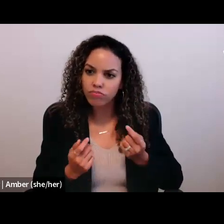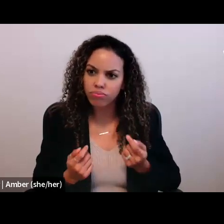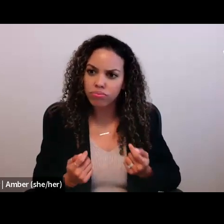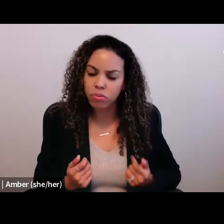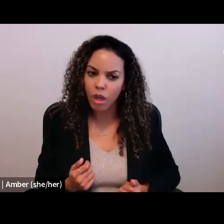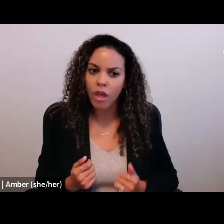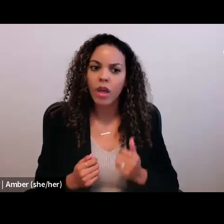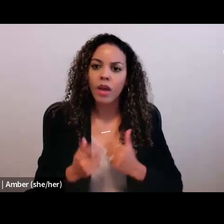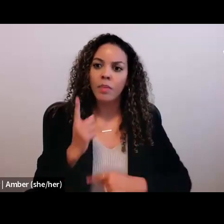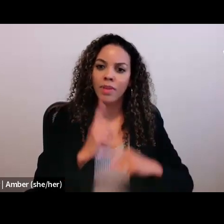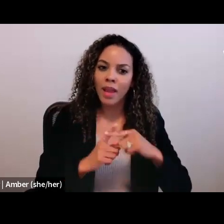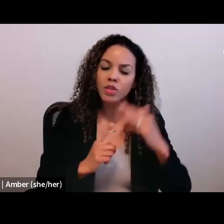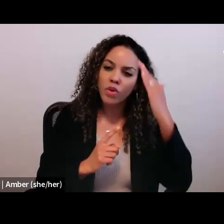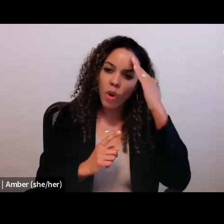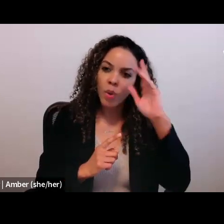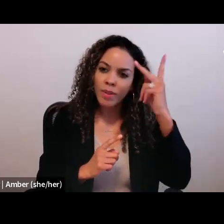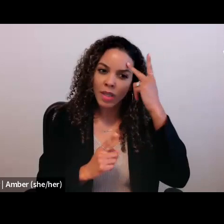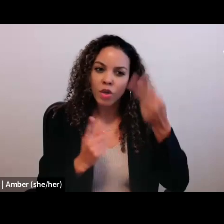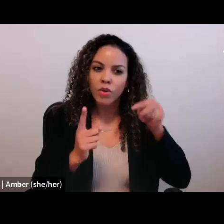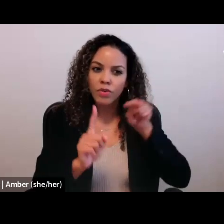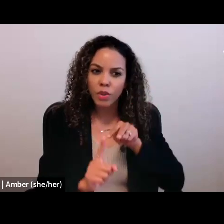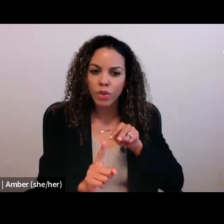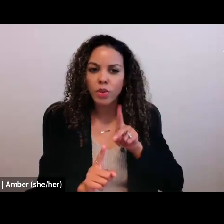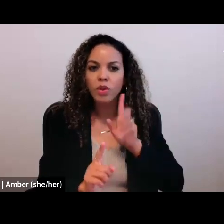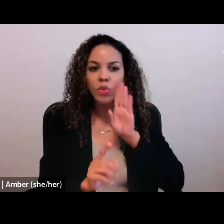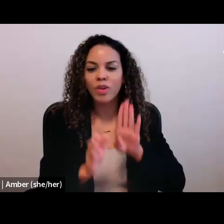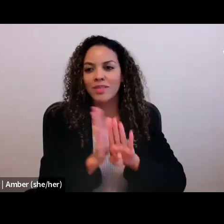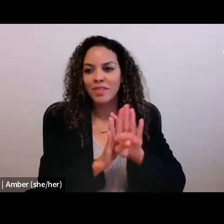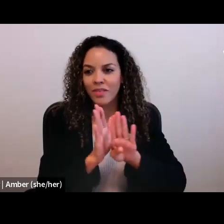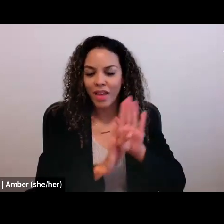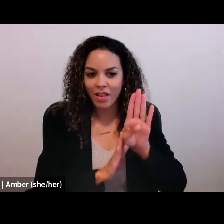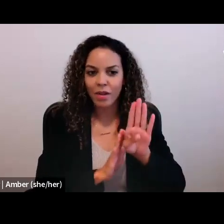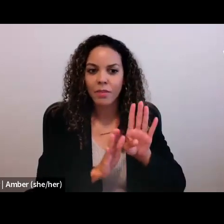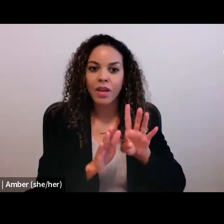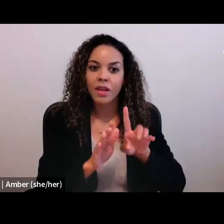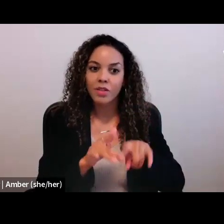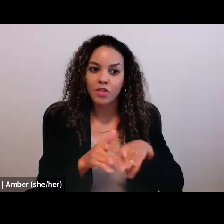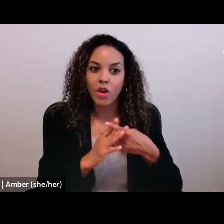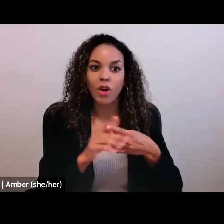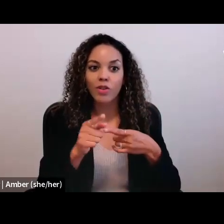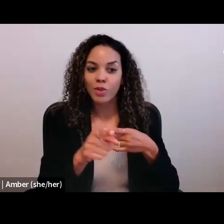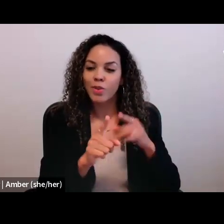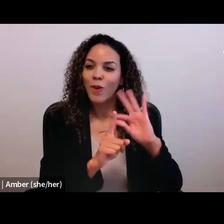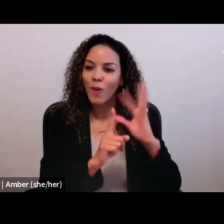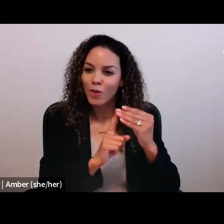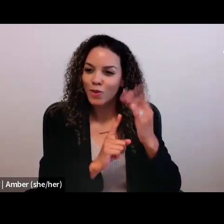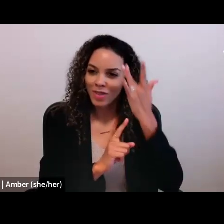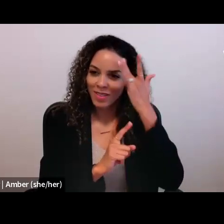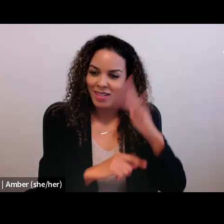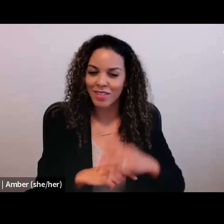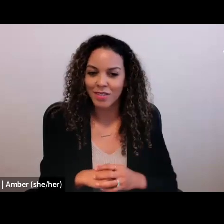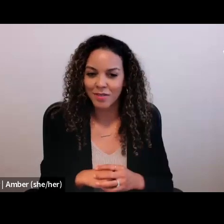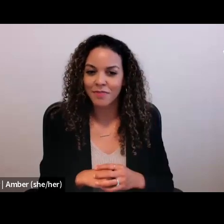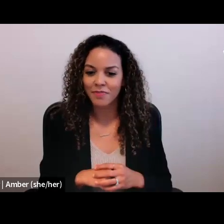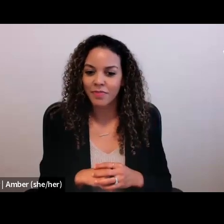knowing what your political ideology is, you develop and begin, and you're well on your way to cultural intelligence. How can